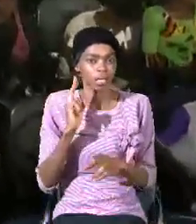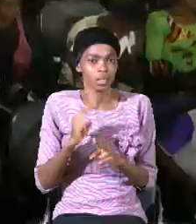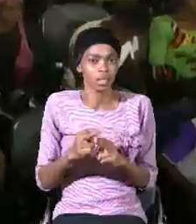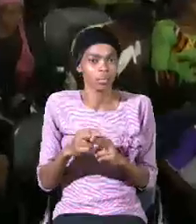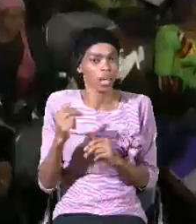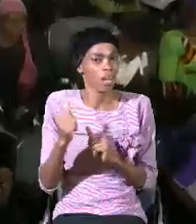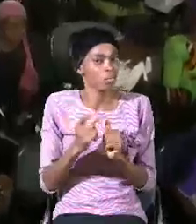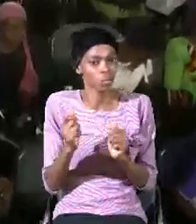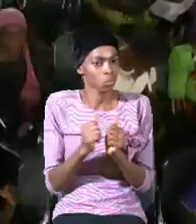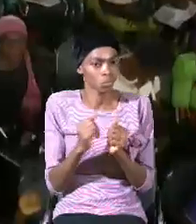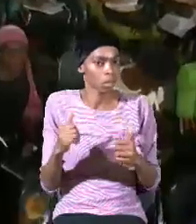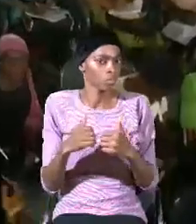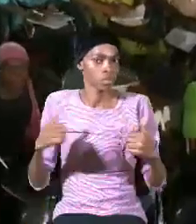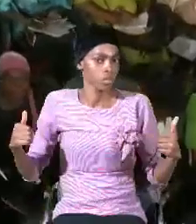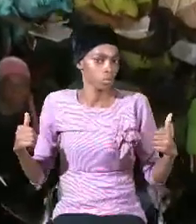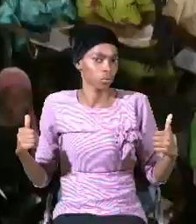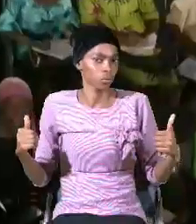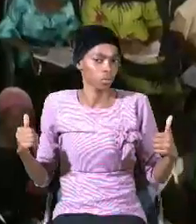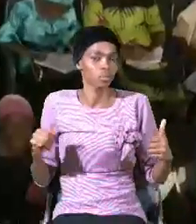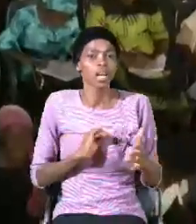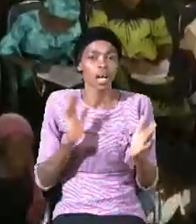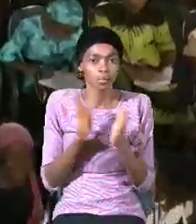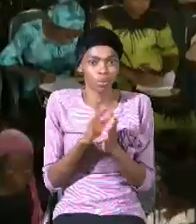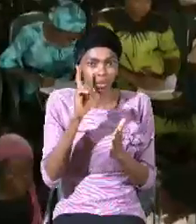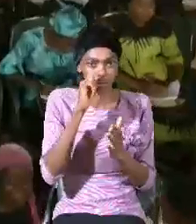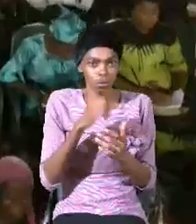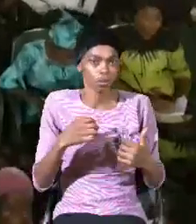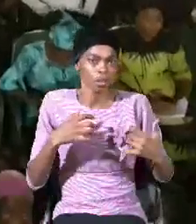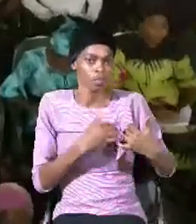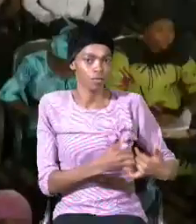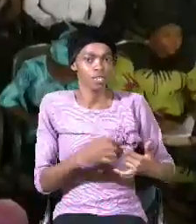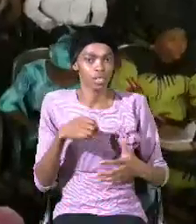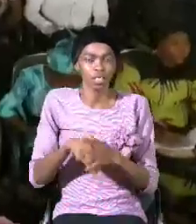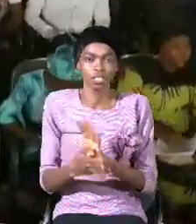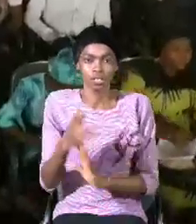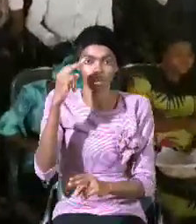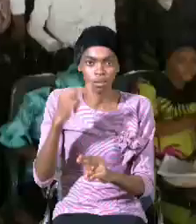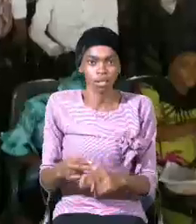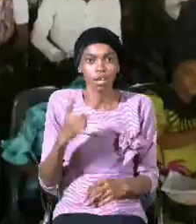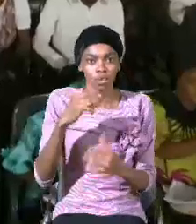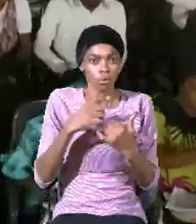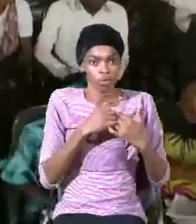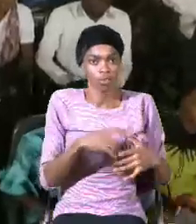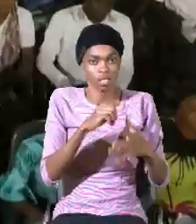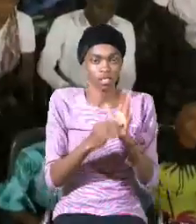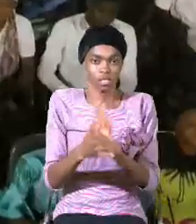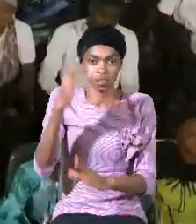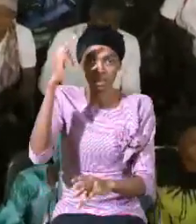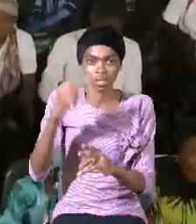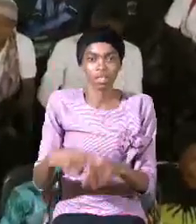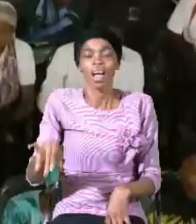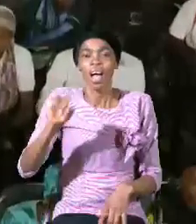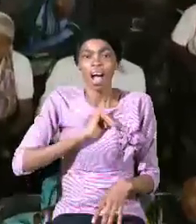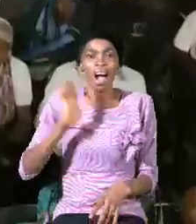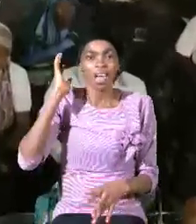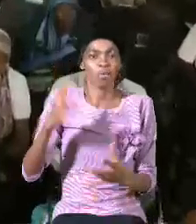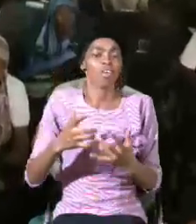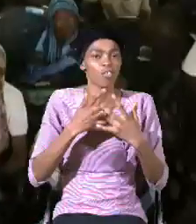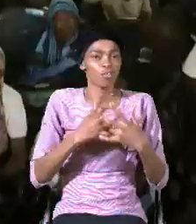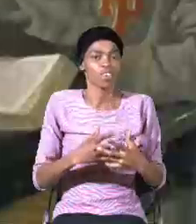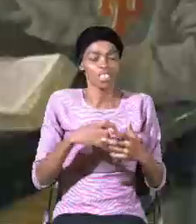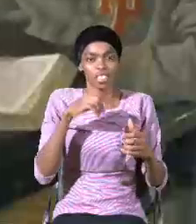without exception, I pray you will fit in. You will fit in. I will